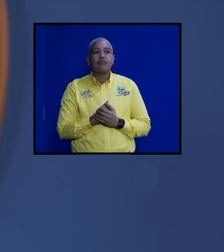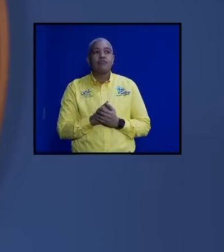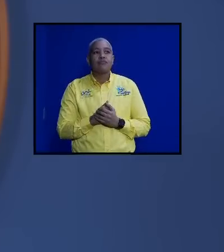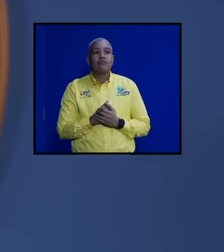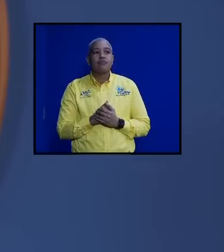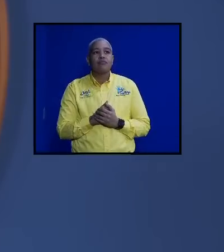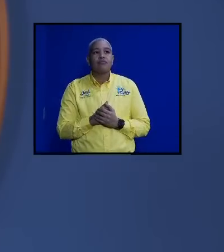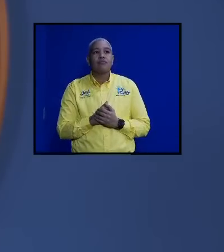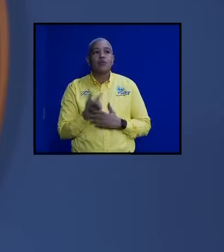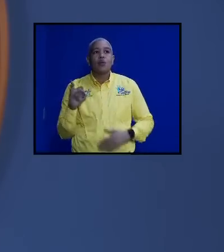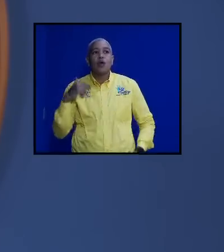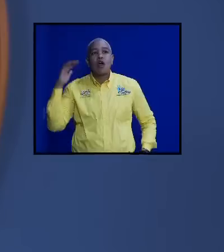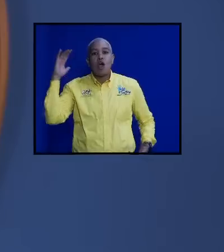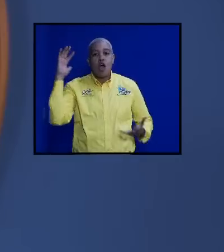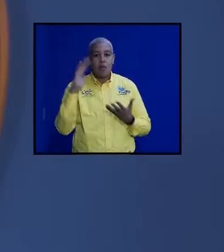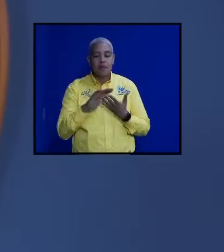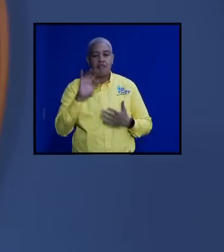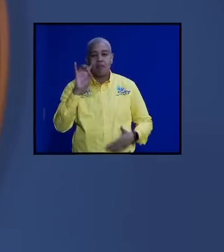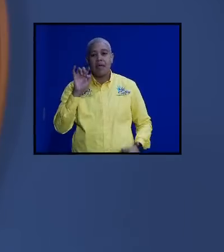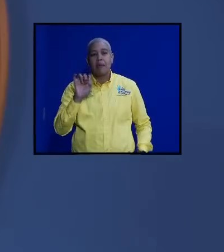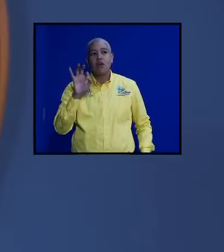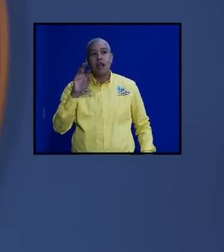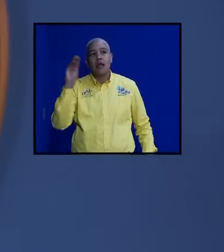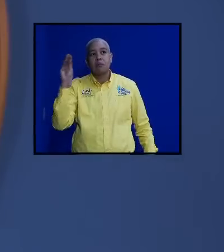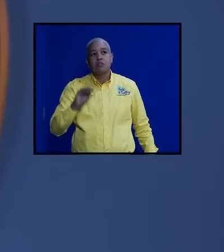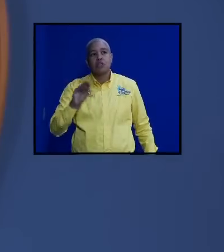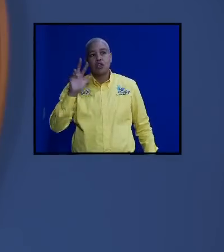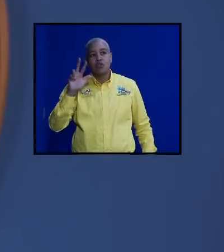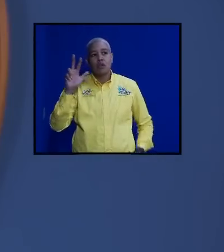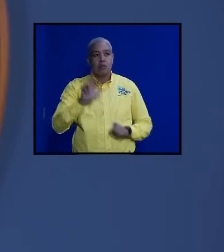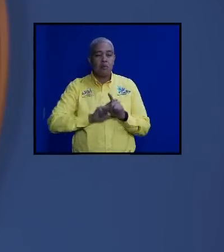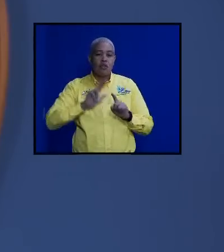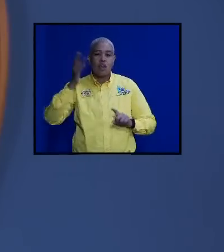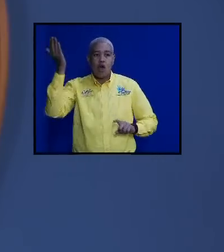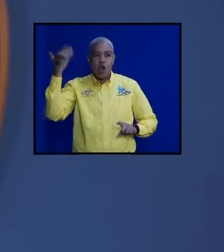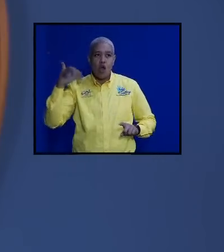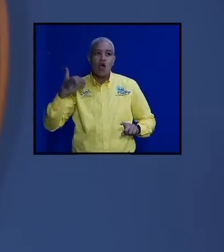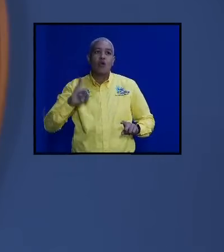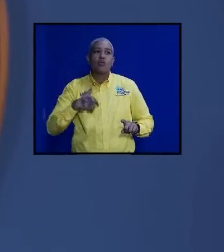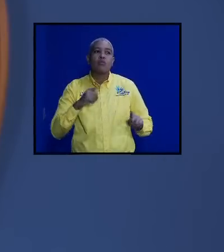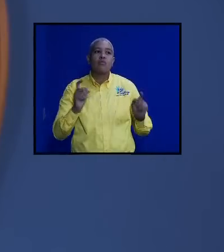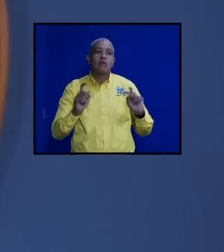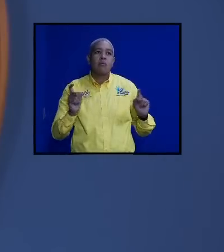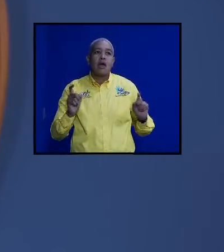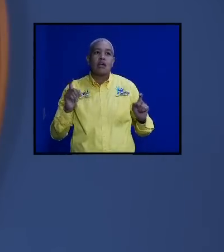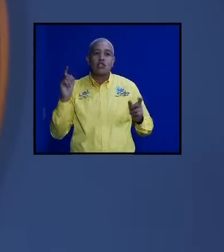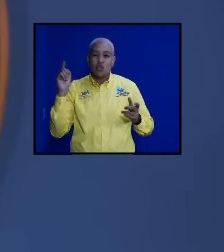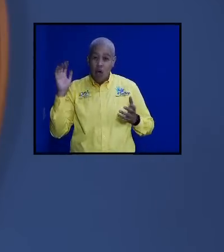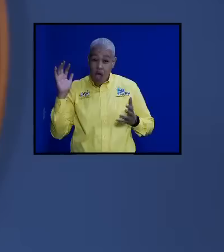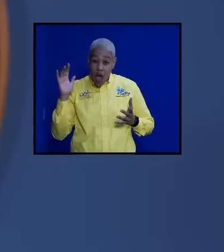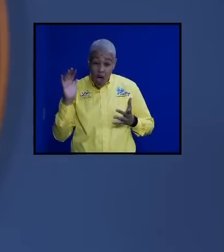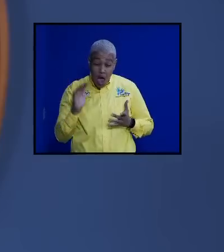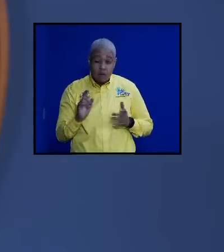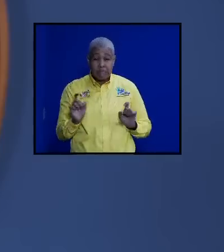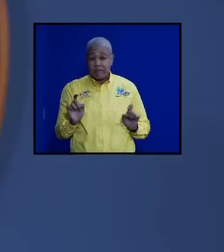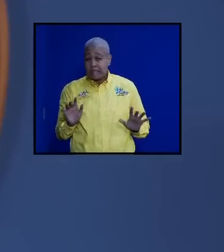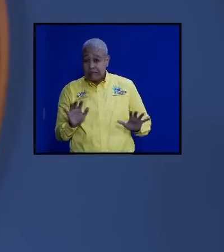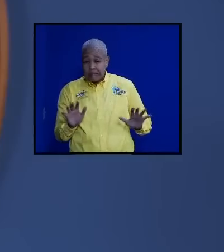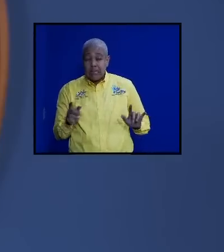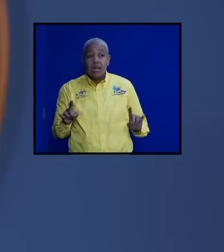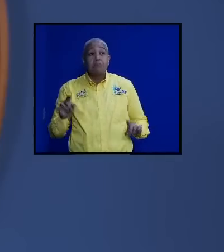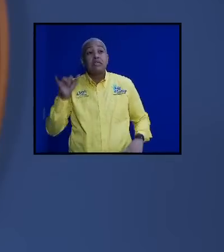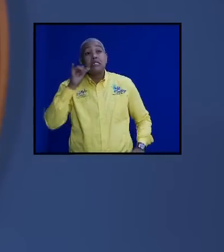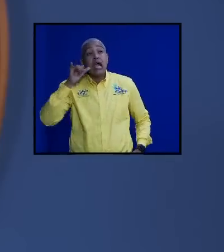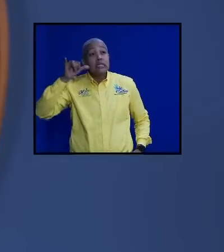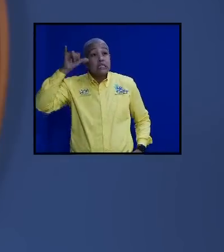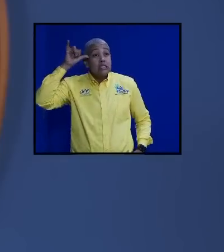from 8.9% 3 months ago. So we've managed to do quite a bit. We know